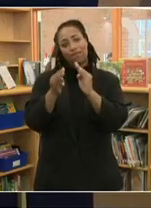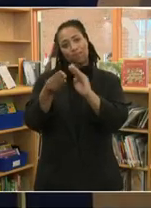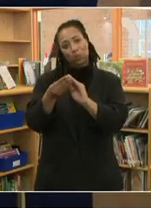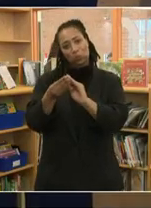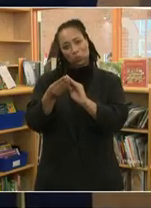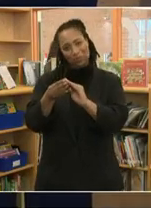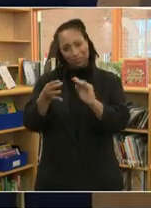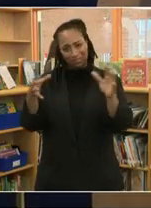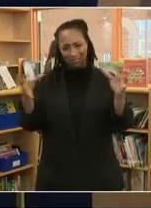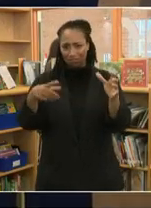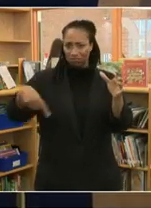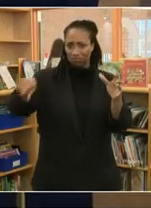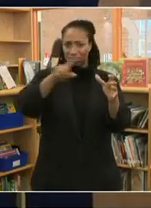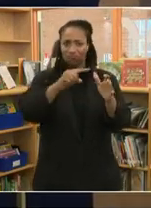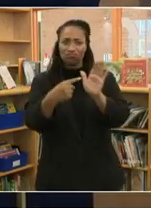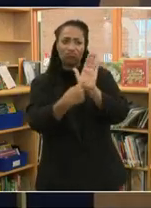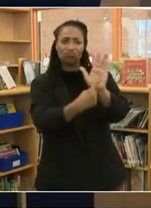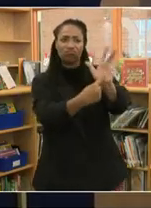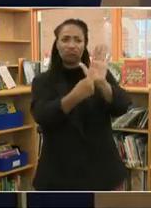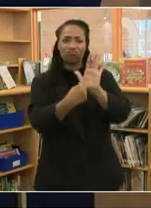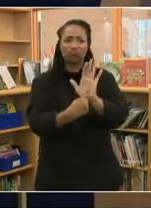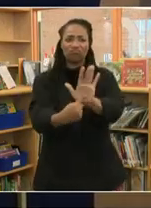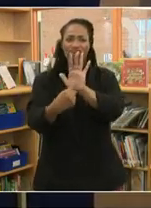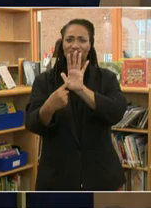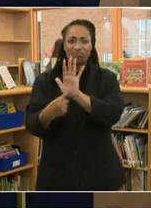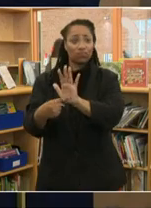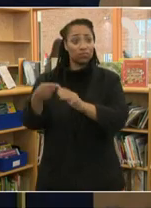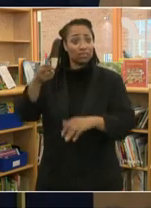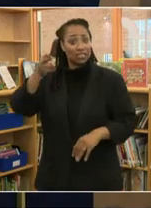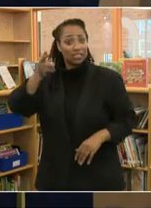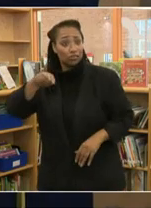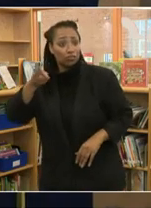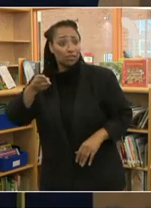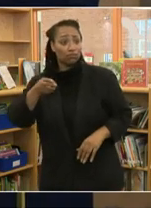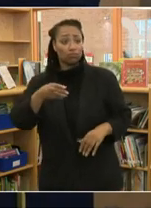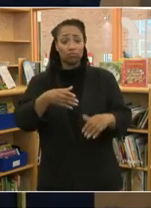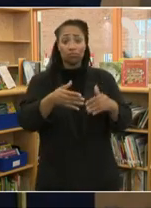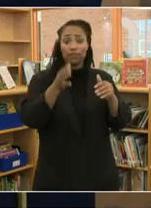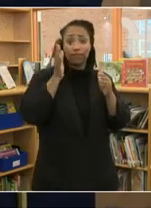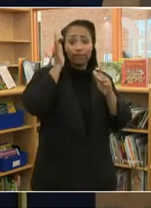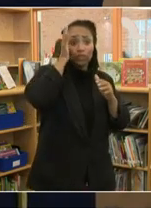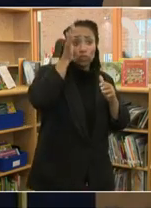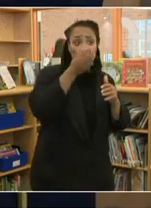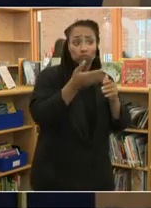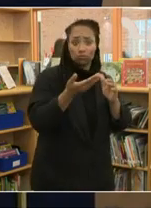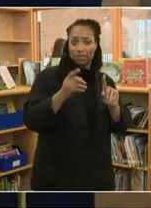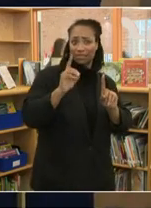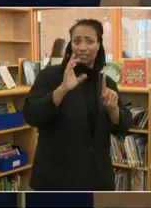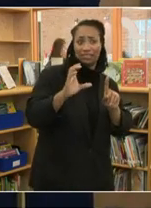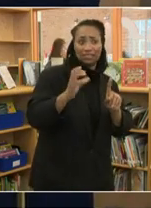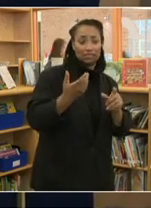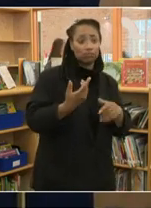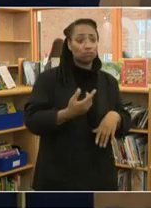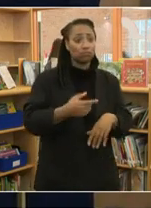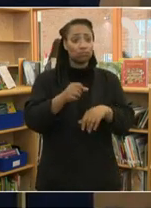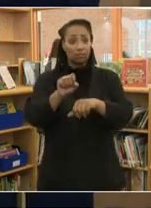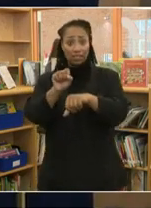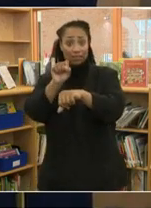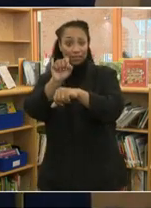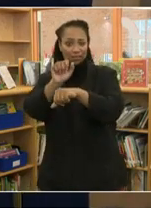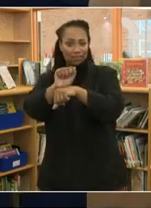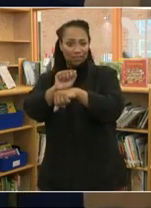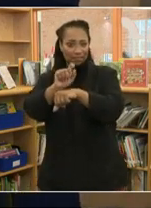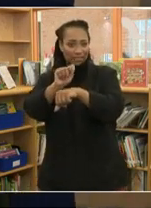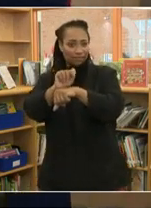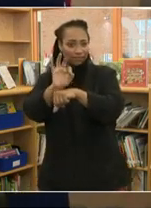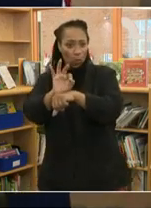tell about the history and future of our country here in DC. And so the task force is made up of people who are